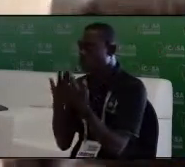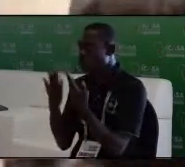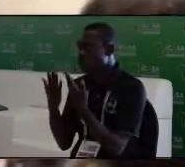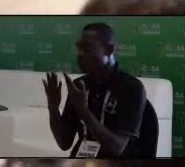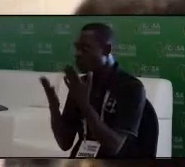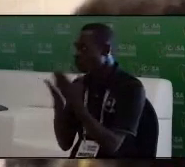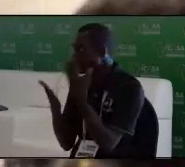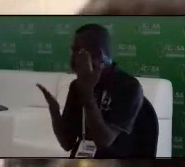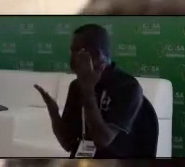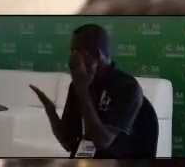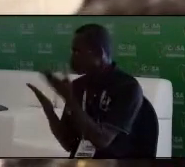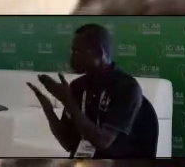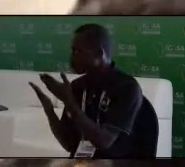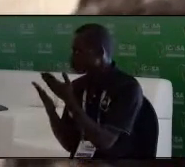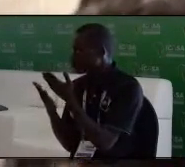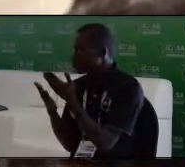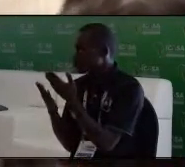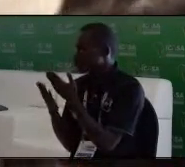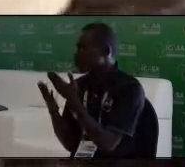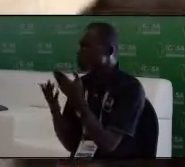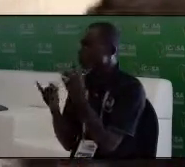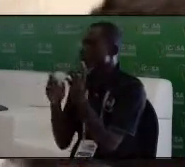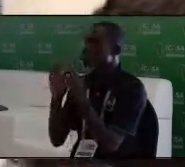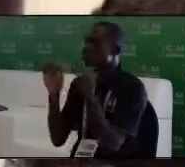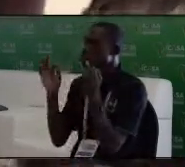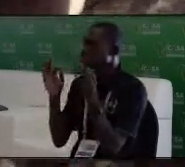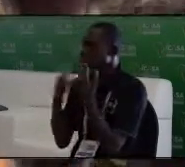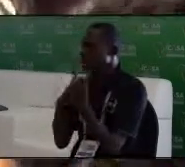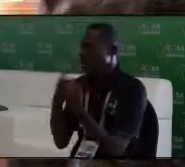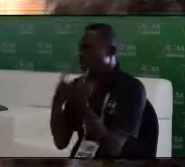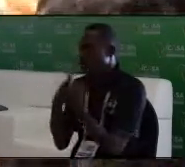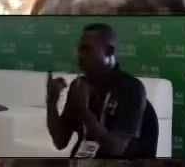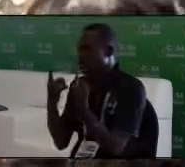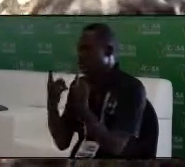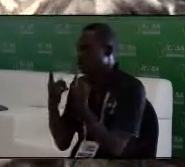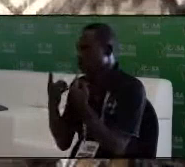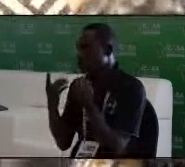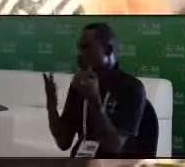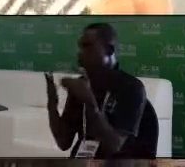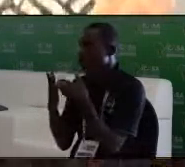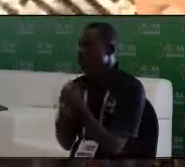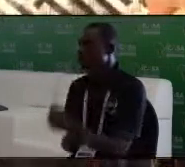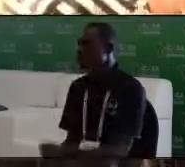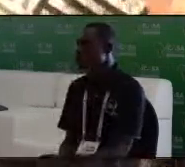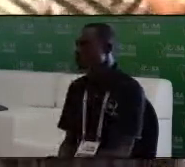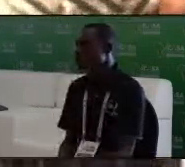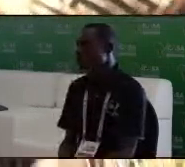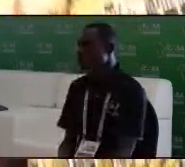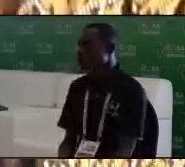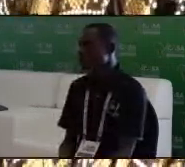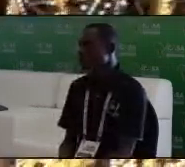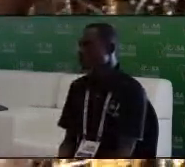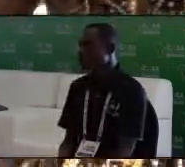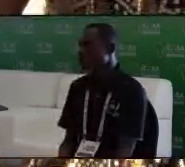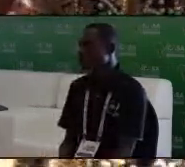by handing over to Siobhan for giving us a few words about what blood-based self-testing looks like in the Global Fund programs.